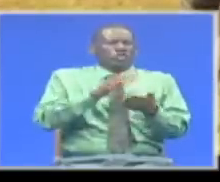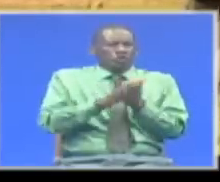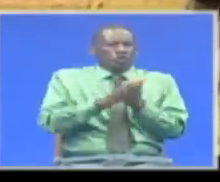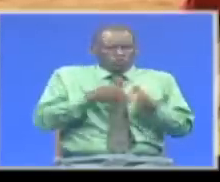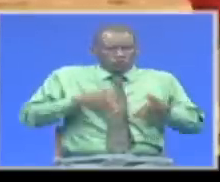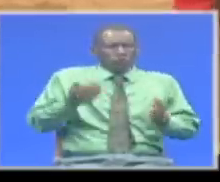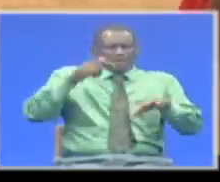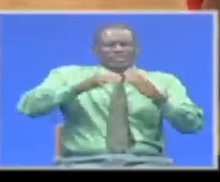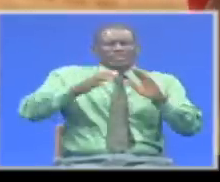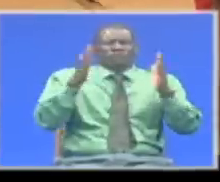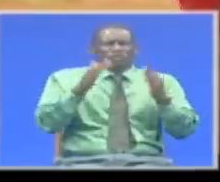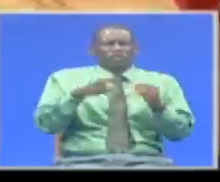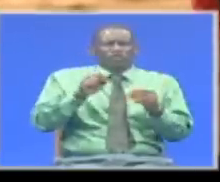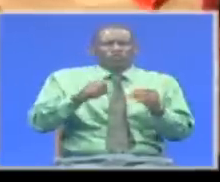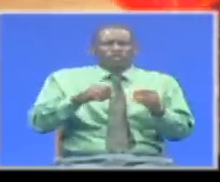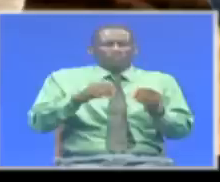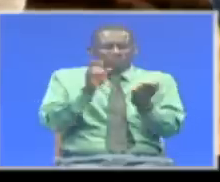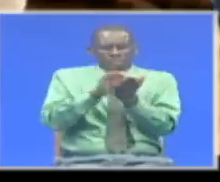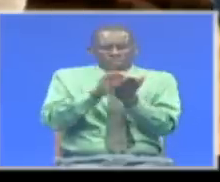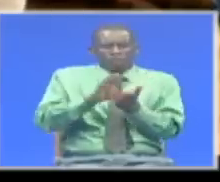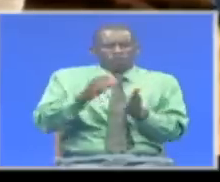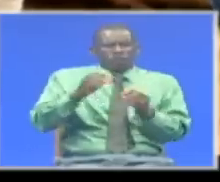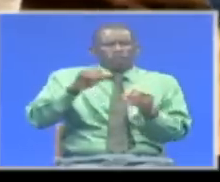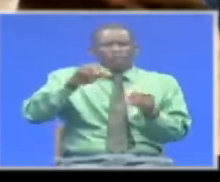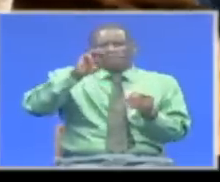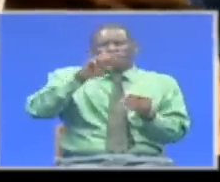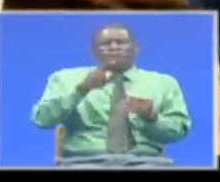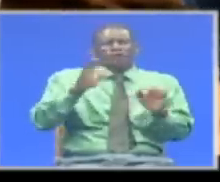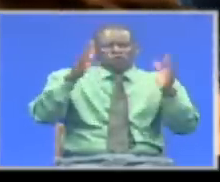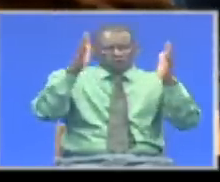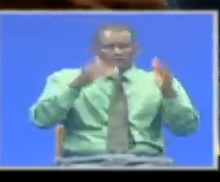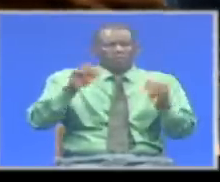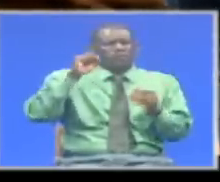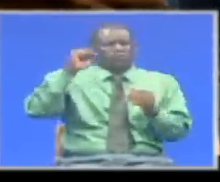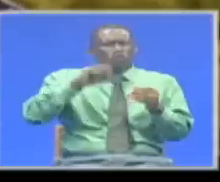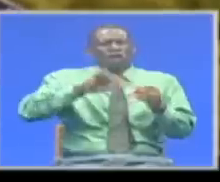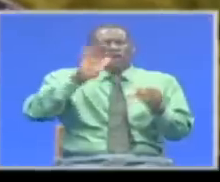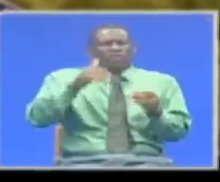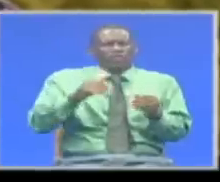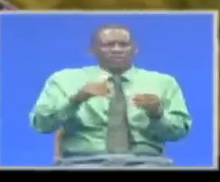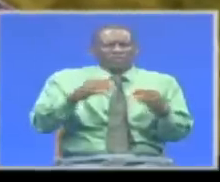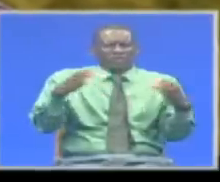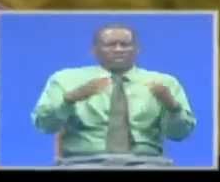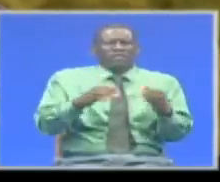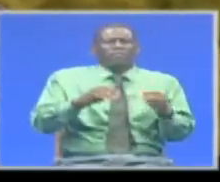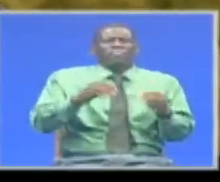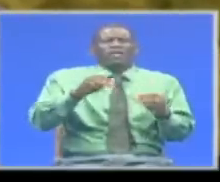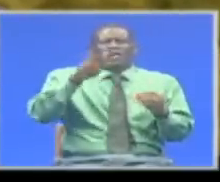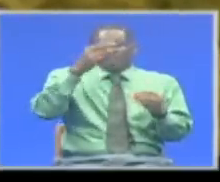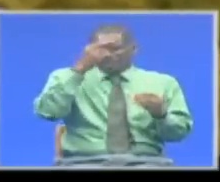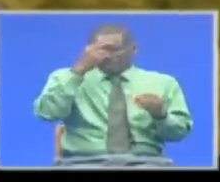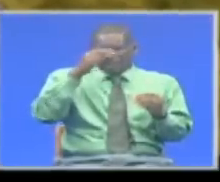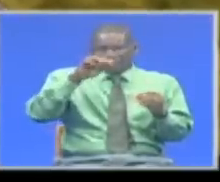has been as political as it has been environmental. Deep in the last swaths of trees that make up the Mau Narok is the conflict's